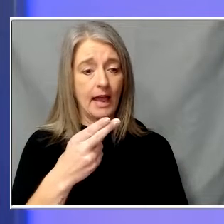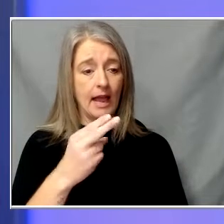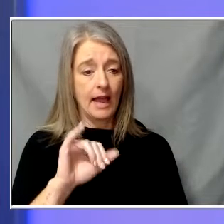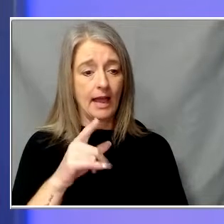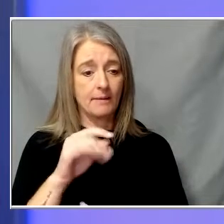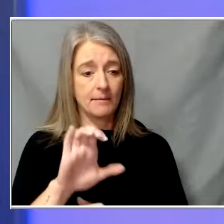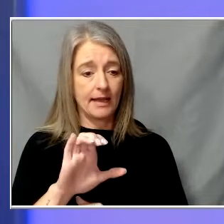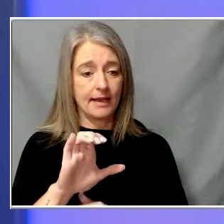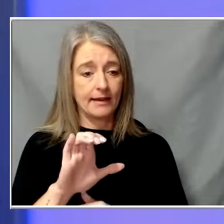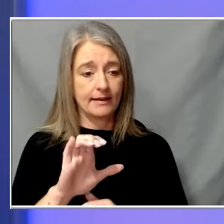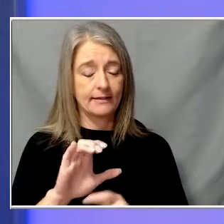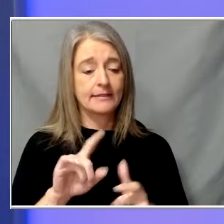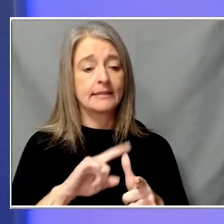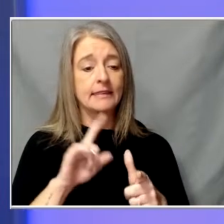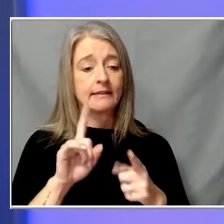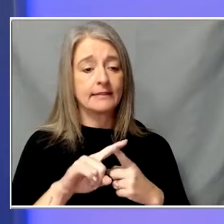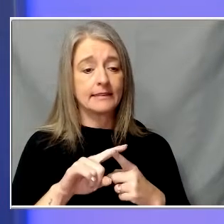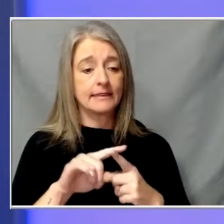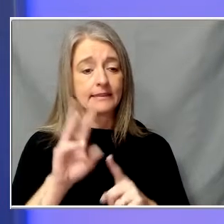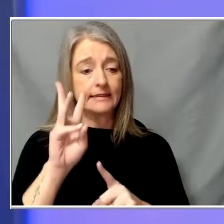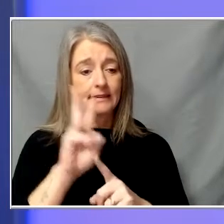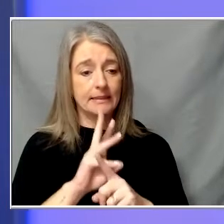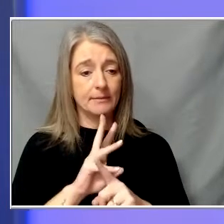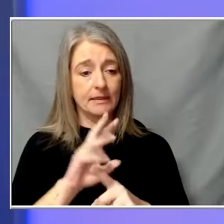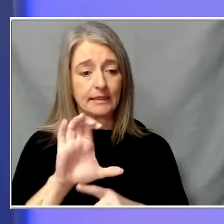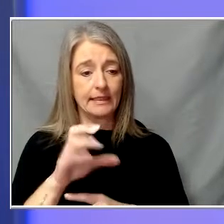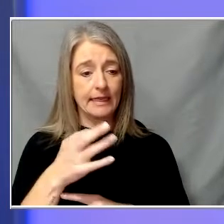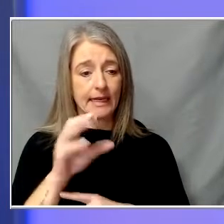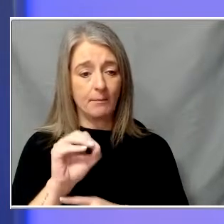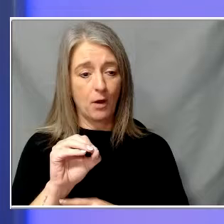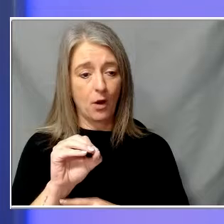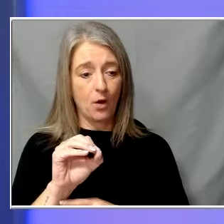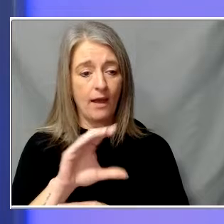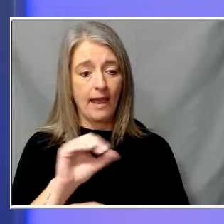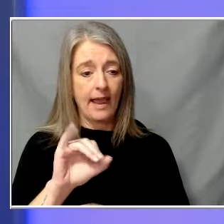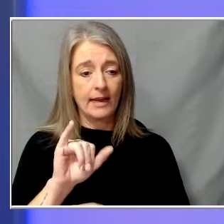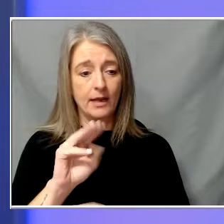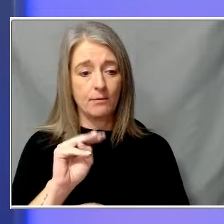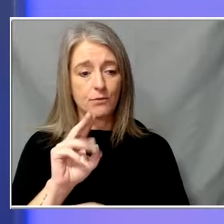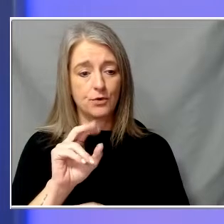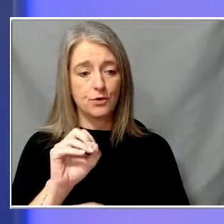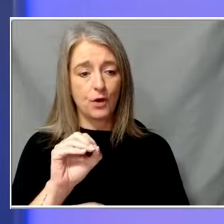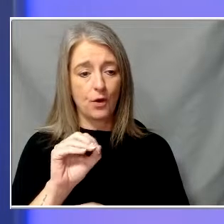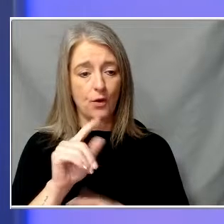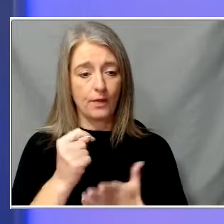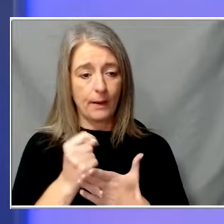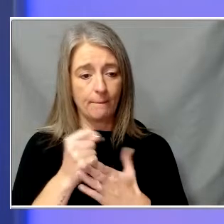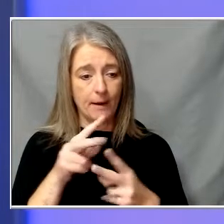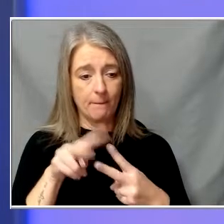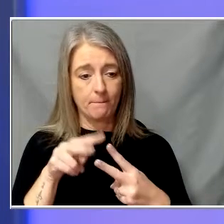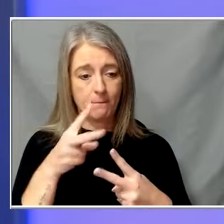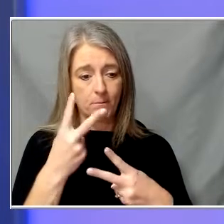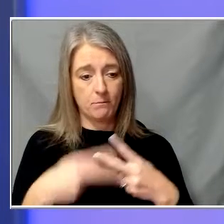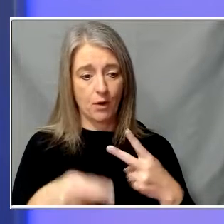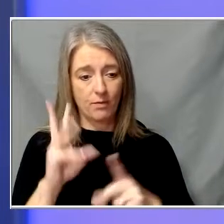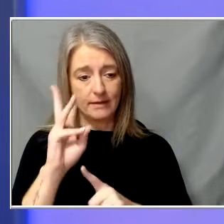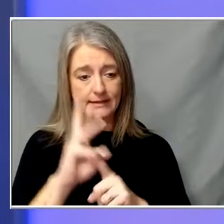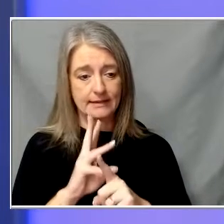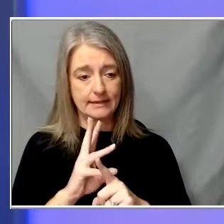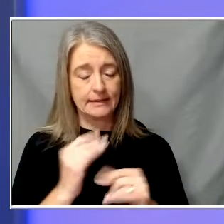of chemotherapy in addition to the immunotherapy treatments. And now what the treatment plan